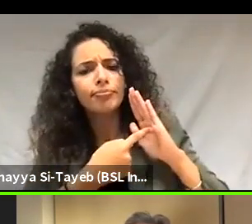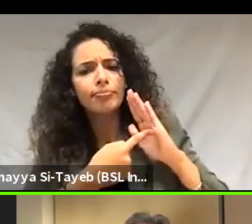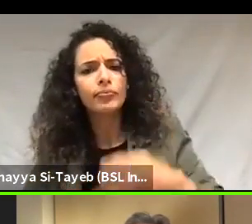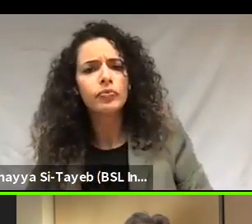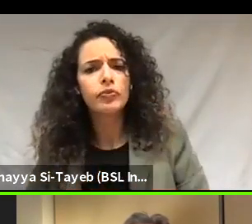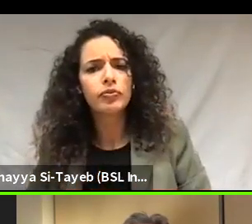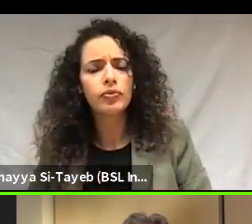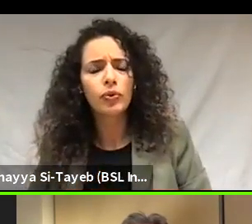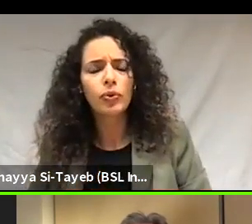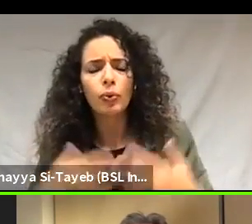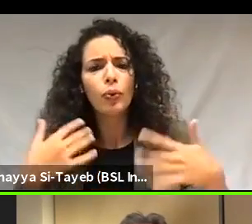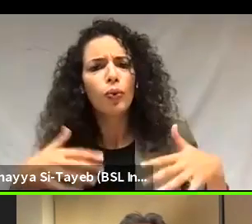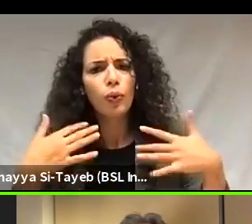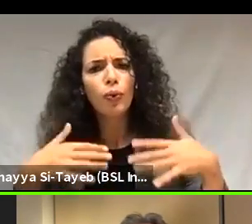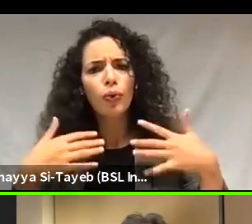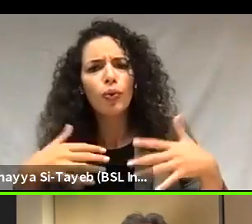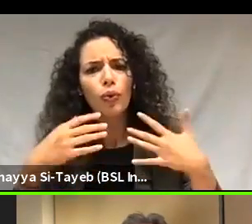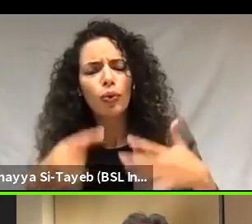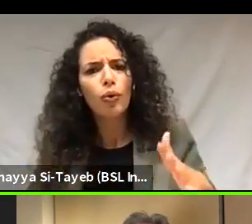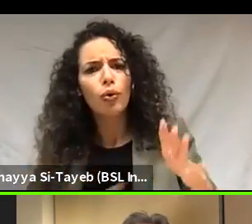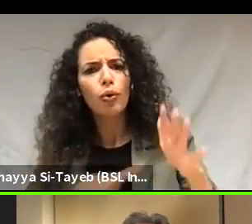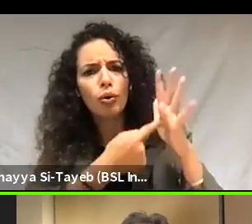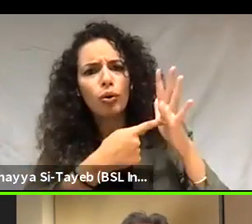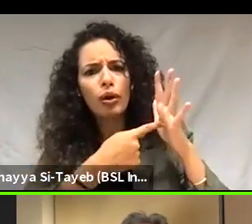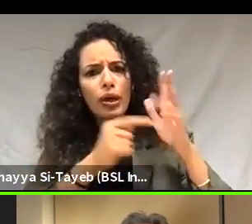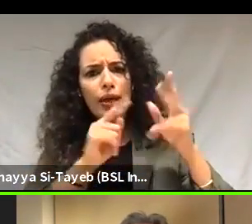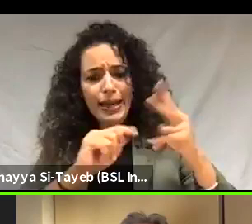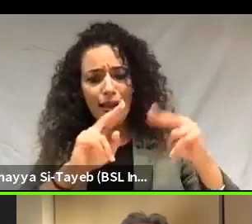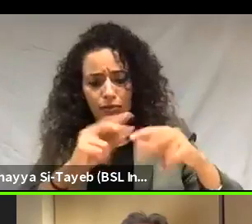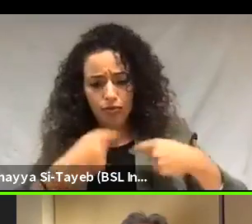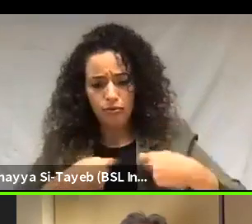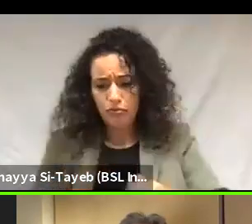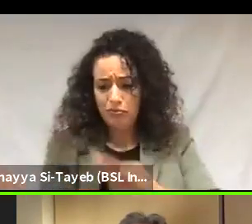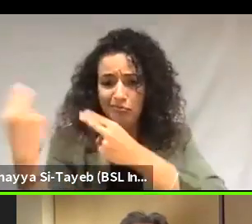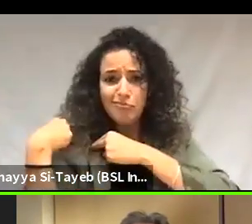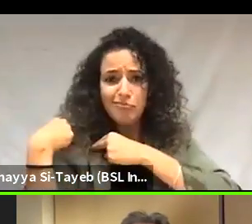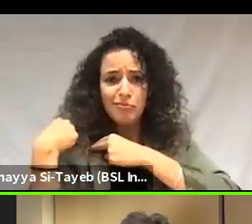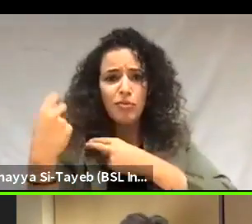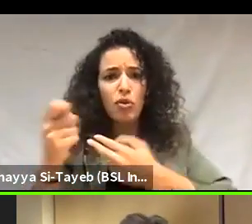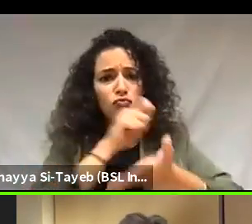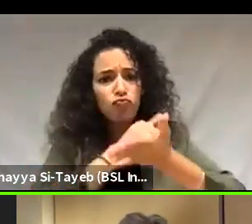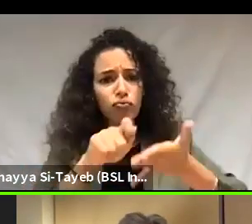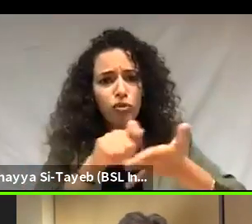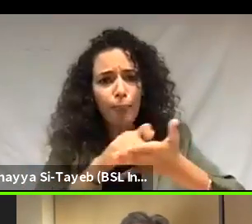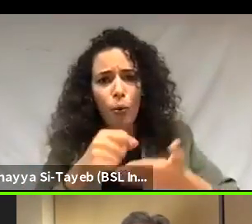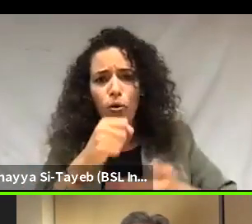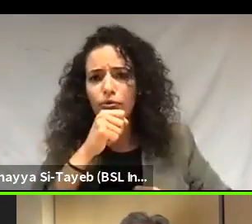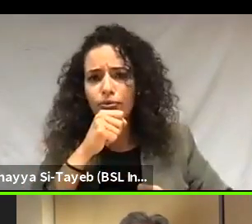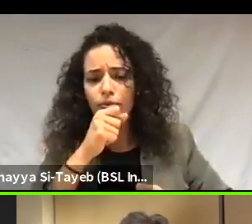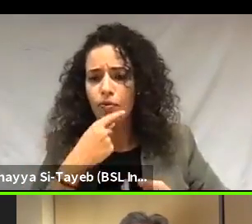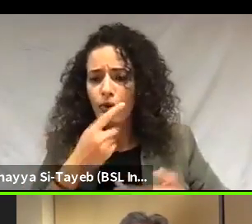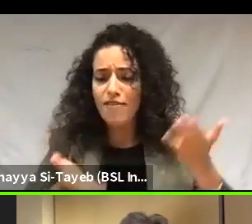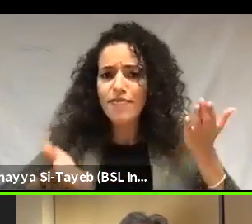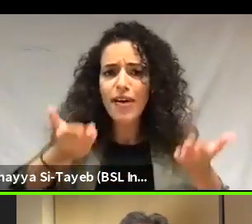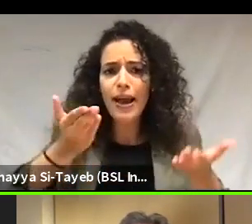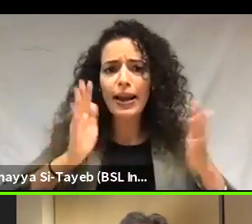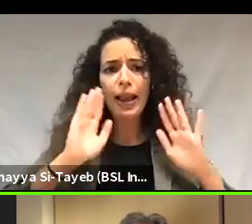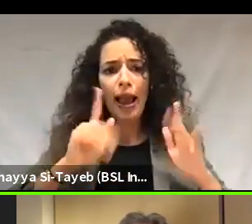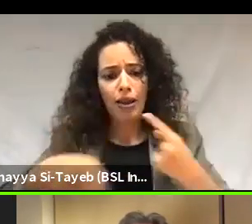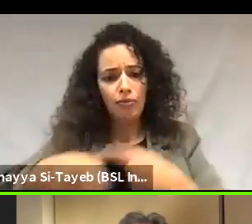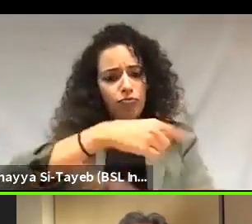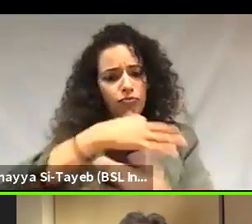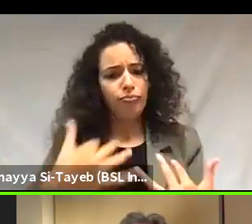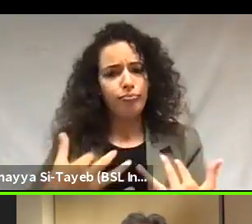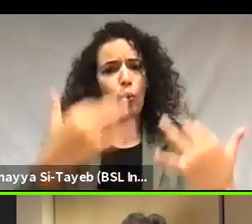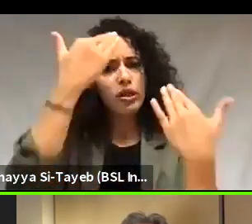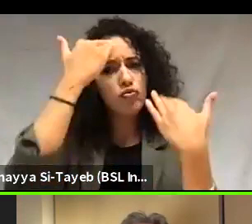incredibly important that if we are going to report, we the media, fairly and be respected for our reporting, that